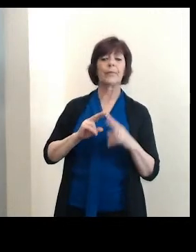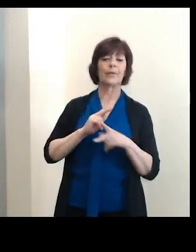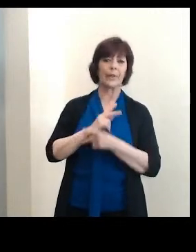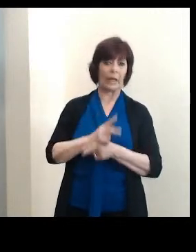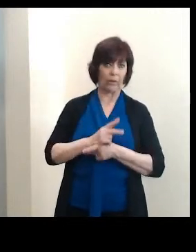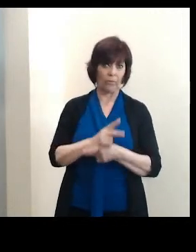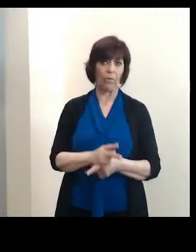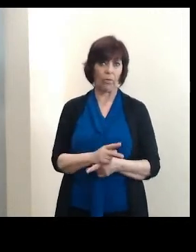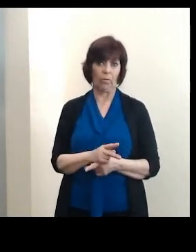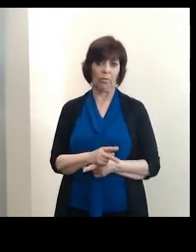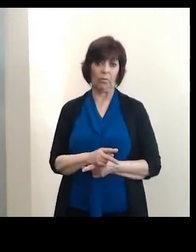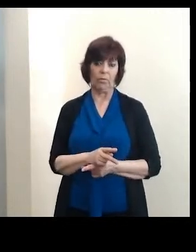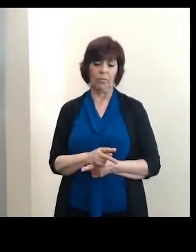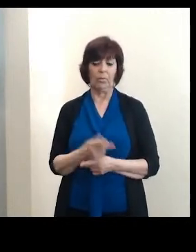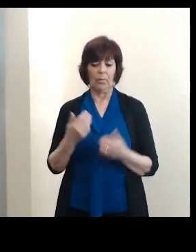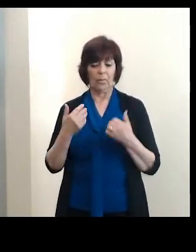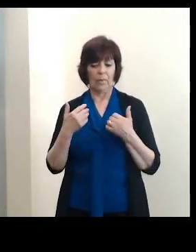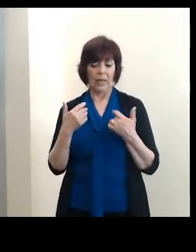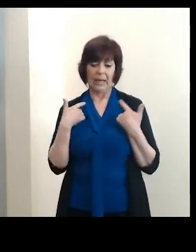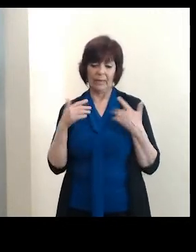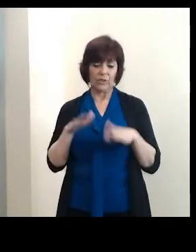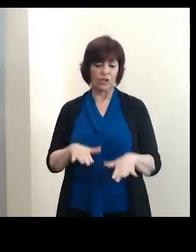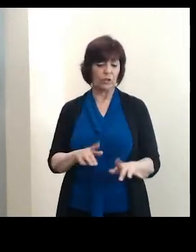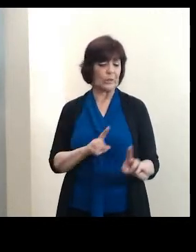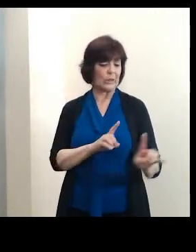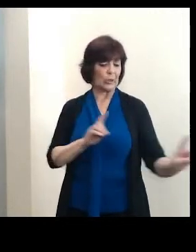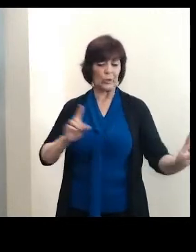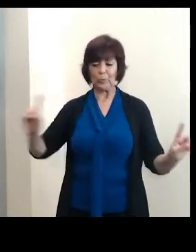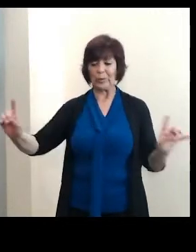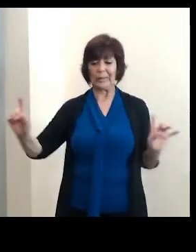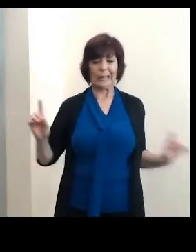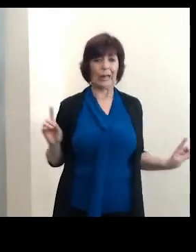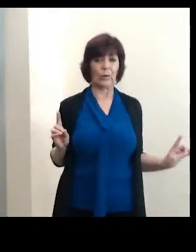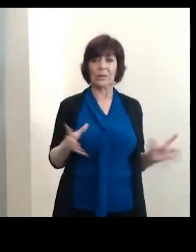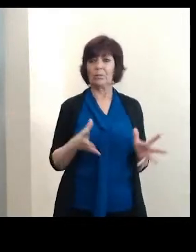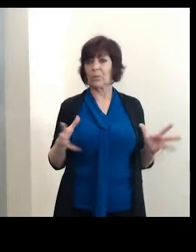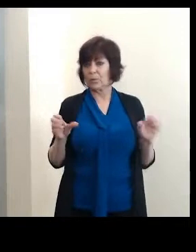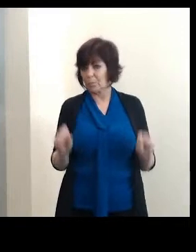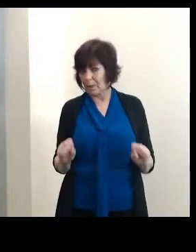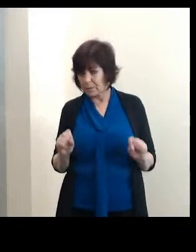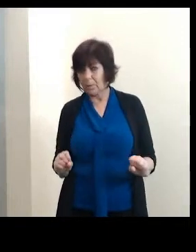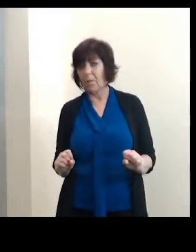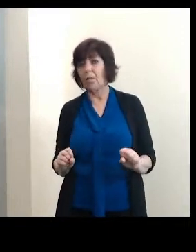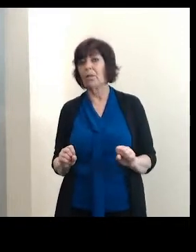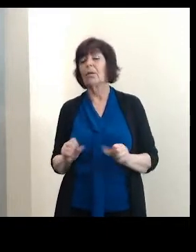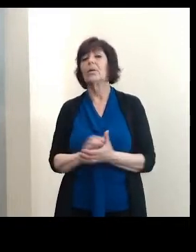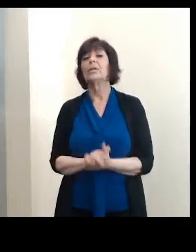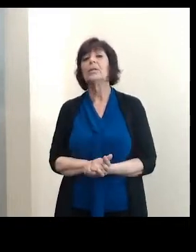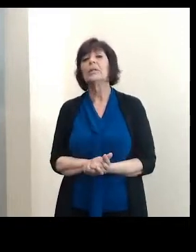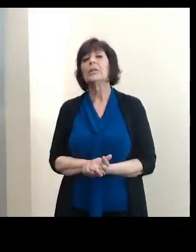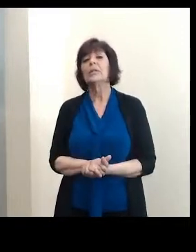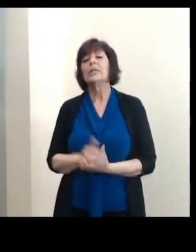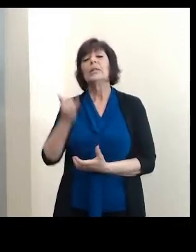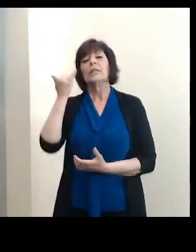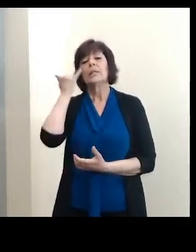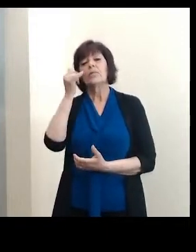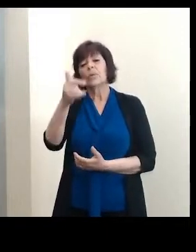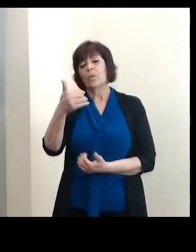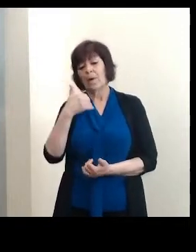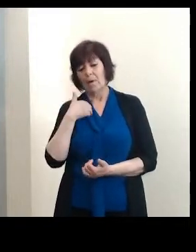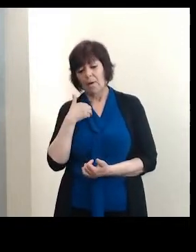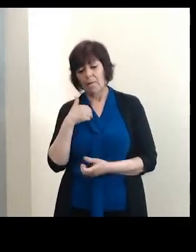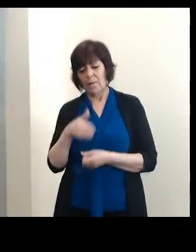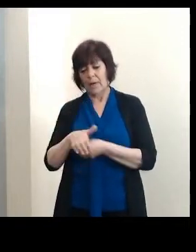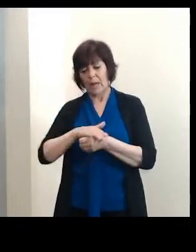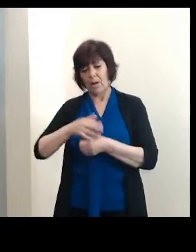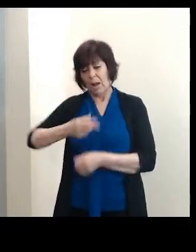and have children spread out as much as you possibly can while having in-class teaching. If you have a region that